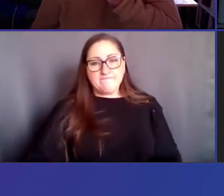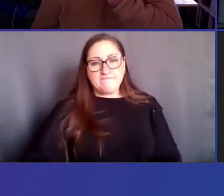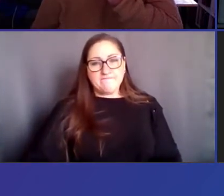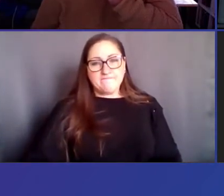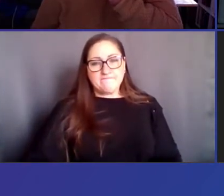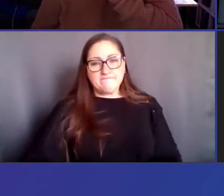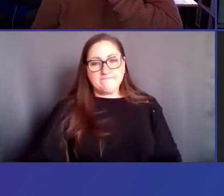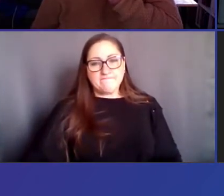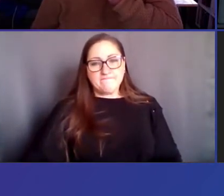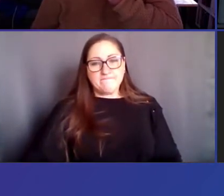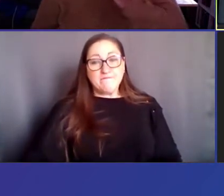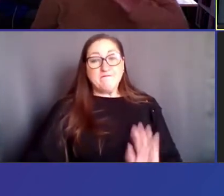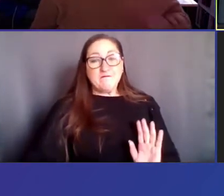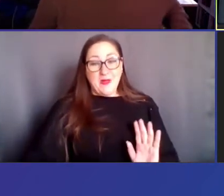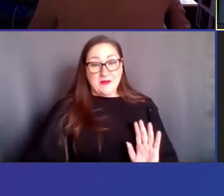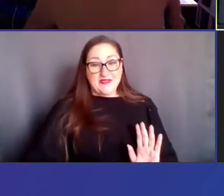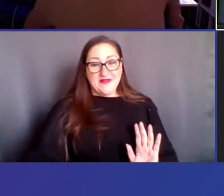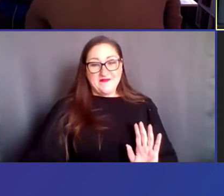And I'm gonna stop there.